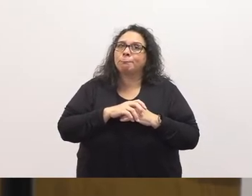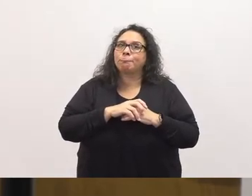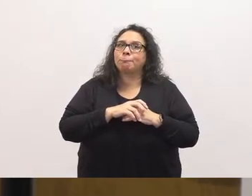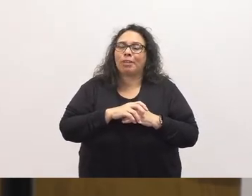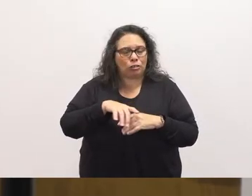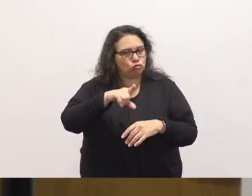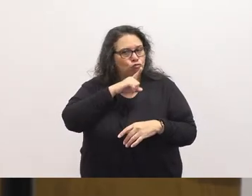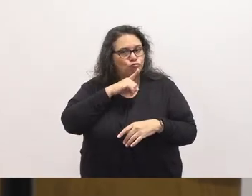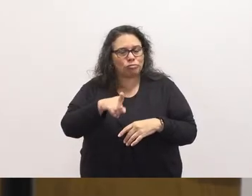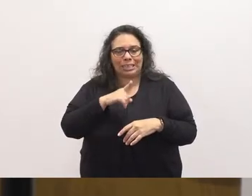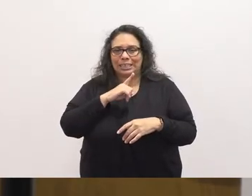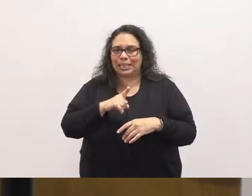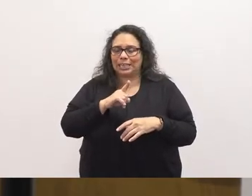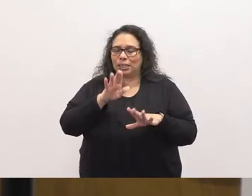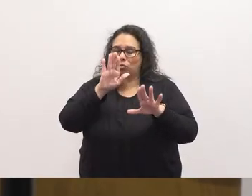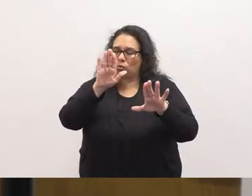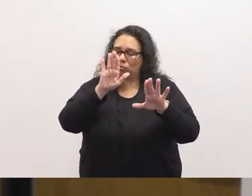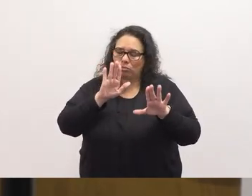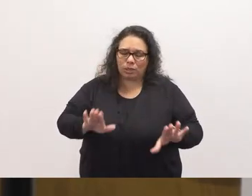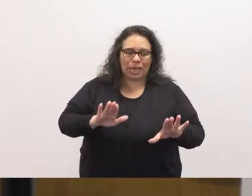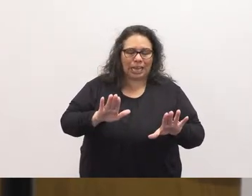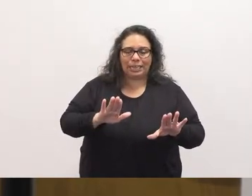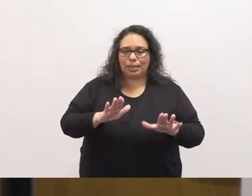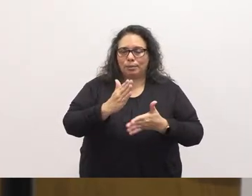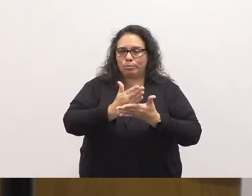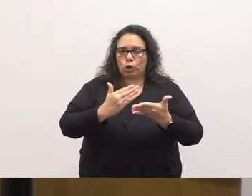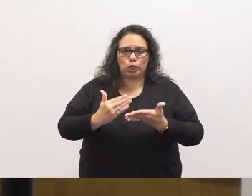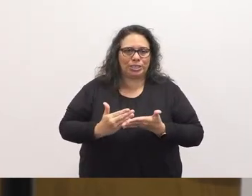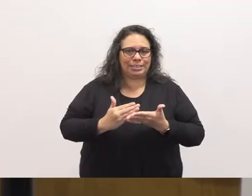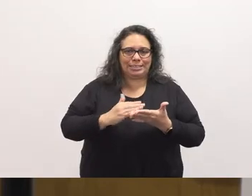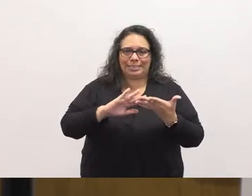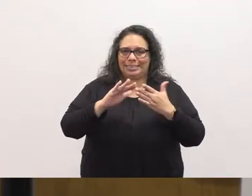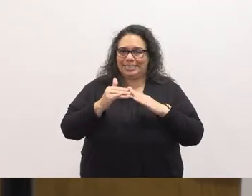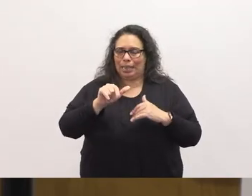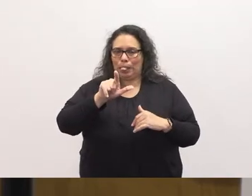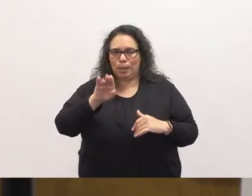just really one of those altruistic components of the city of Long Beach.